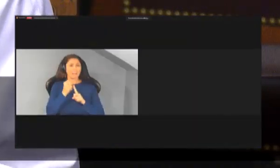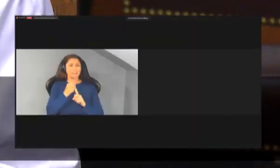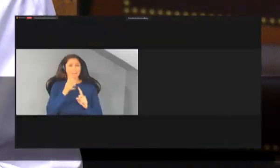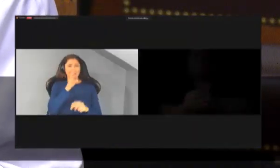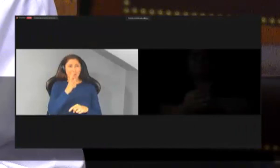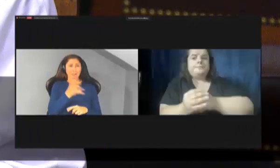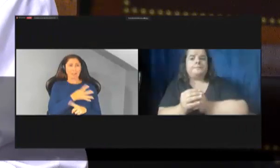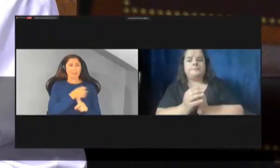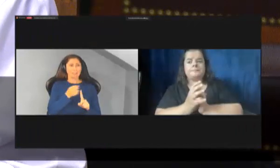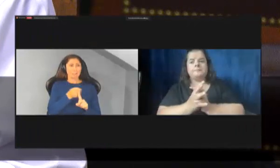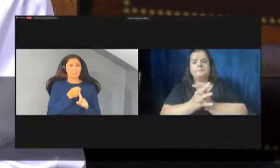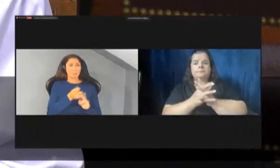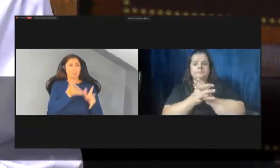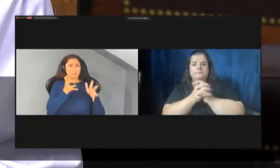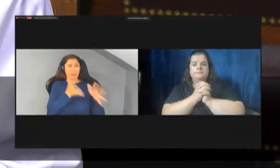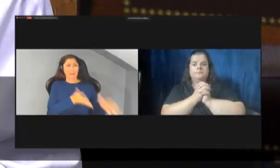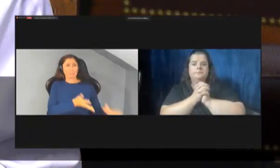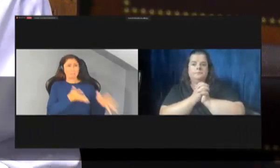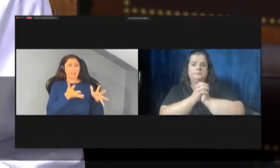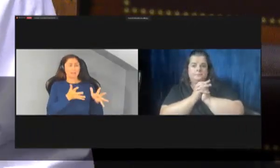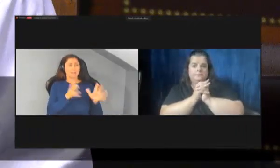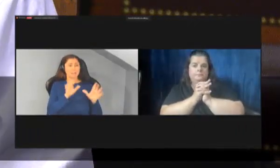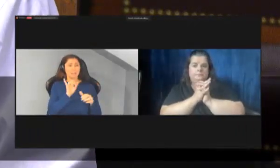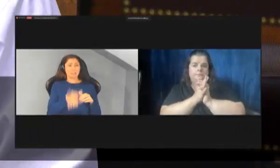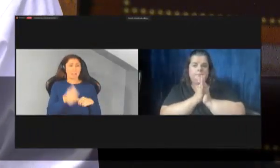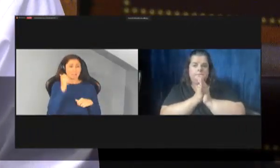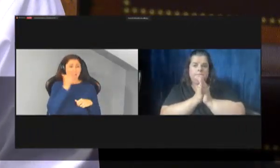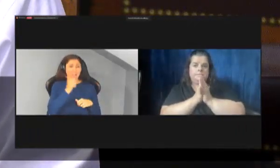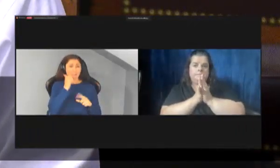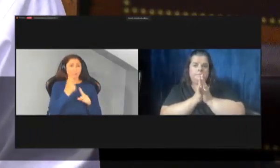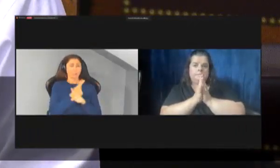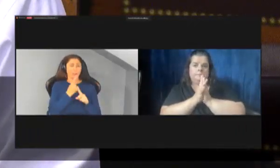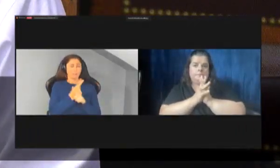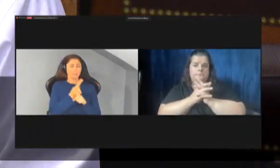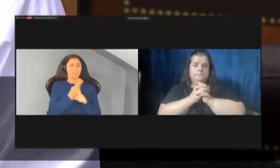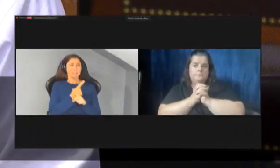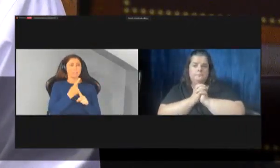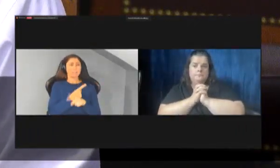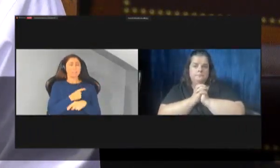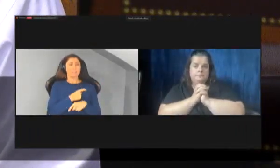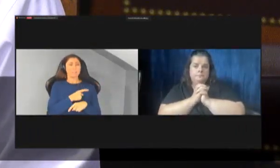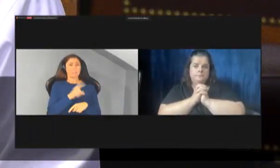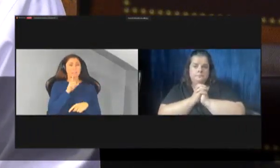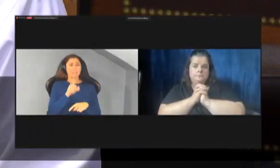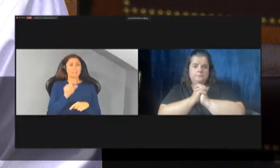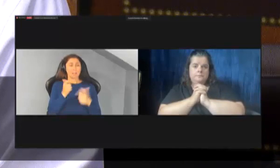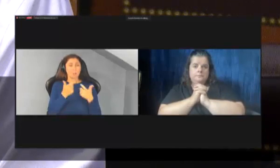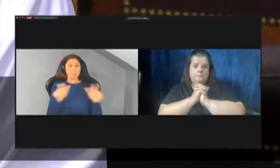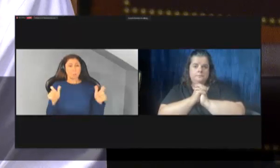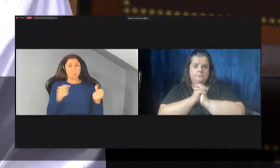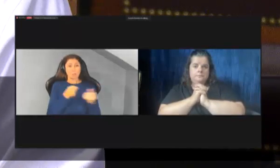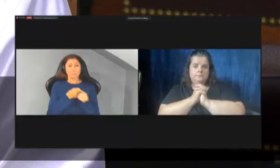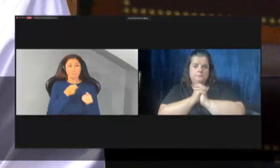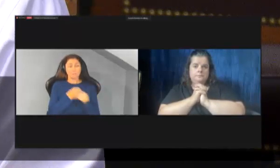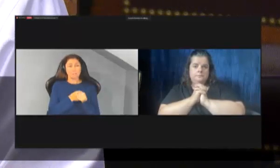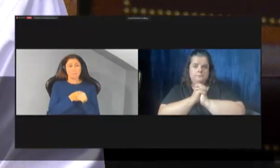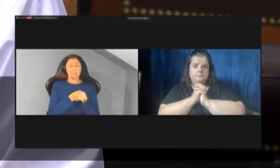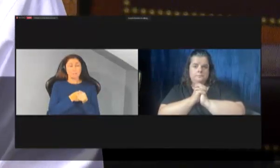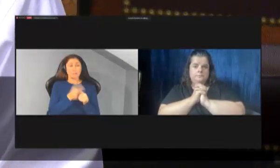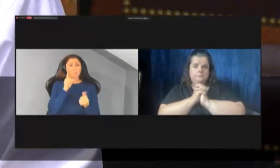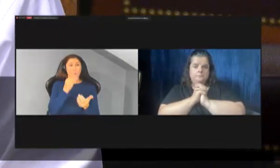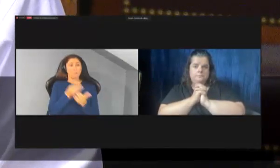abuse and abandonment, and does that on a daily and regular basis, and is a huge advocate for